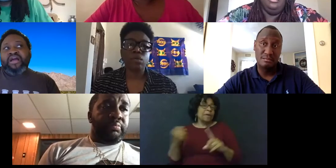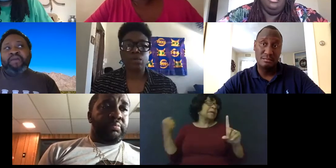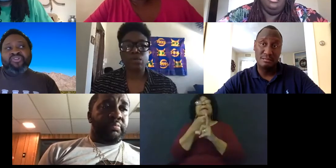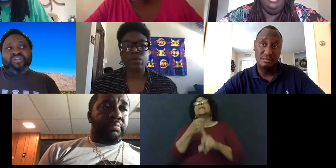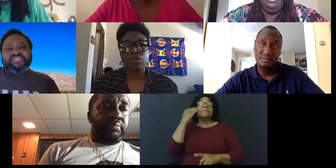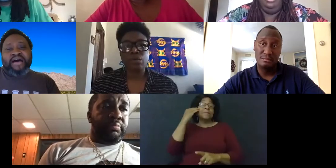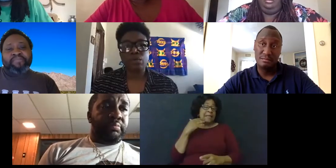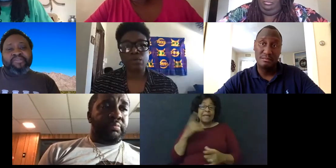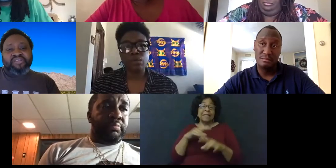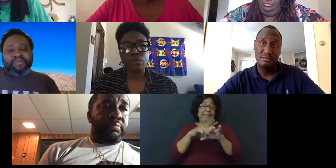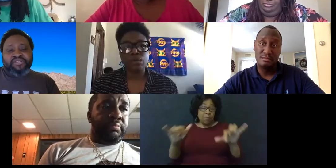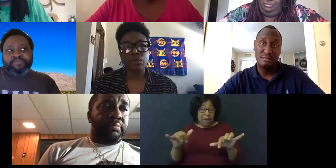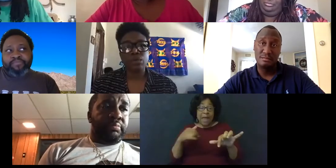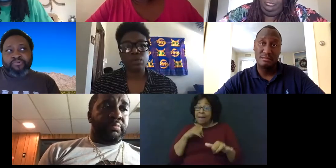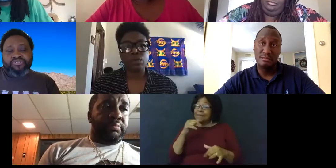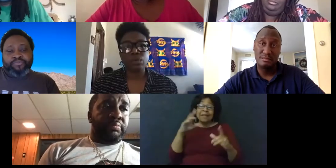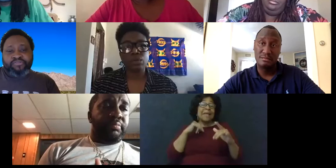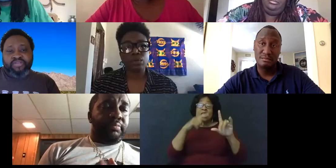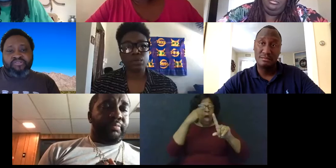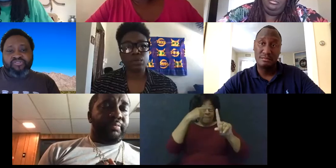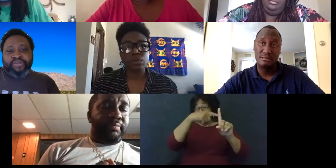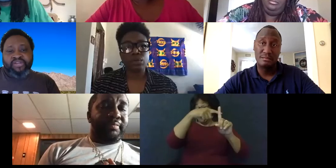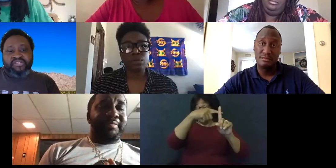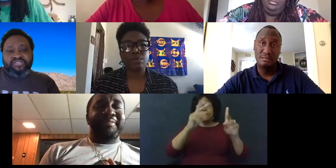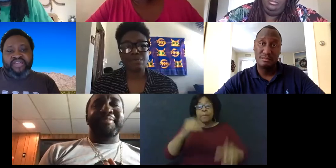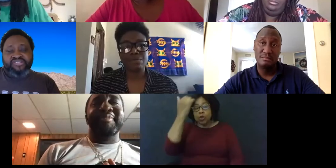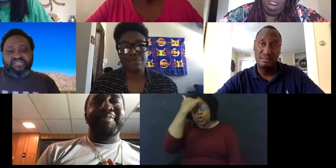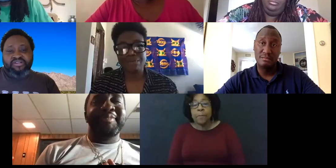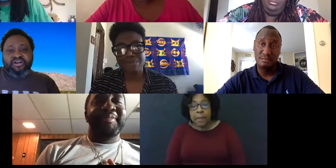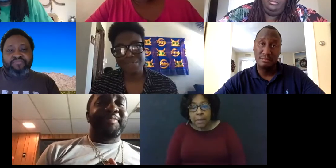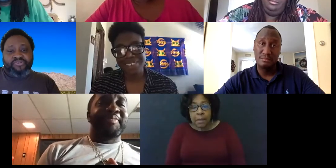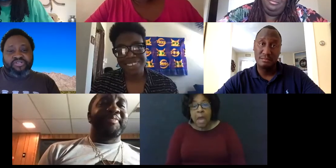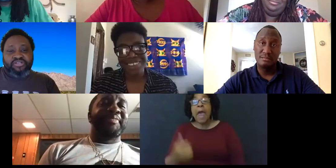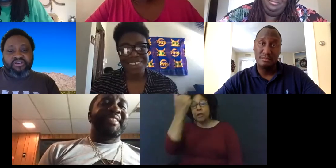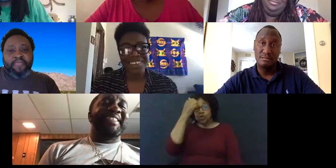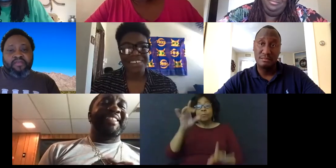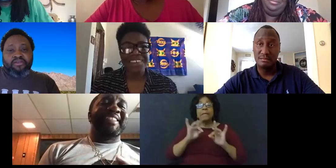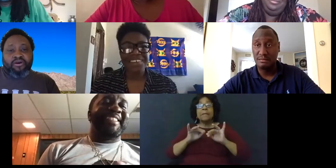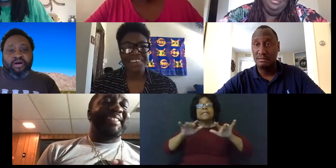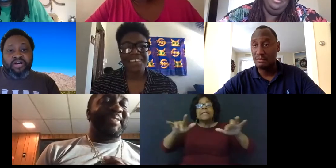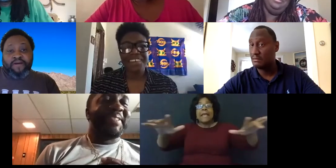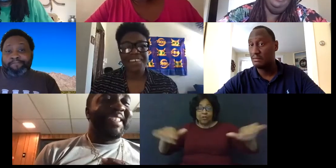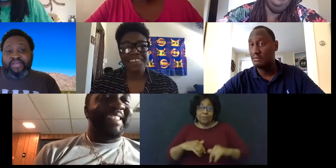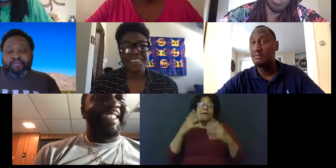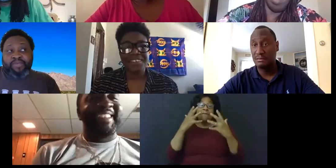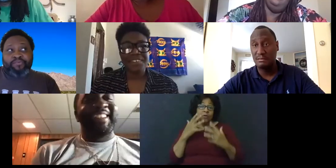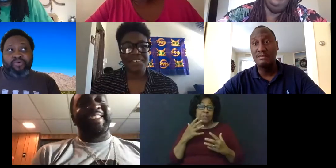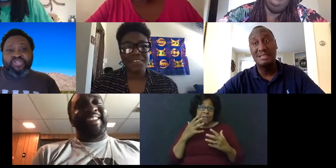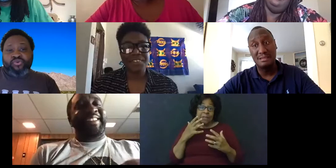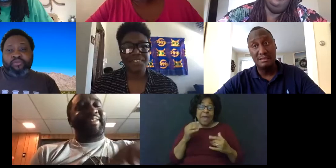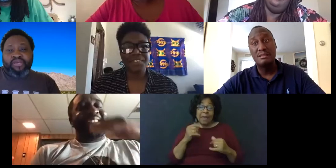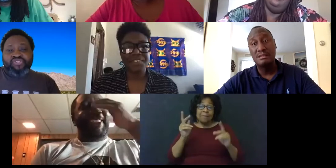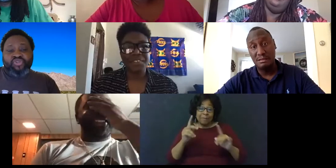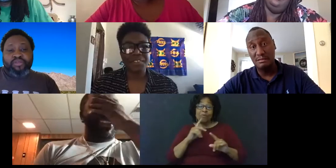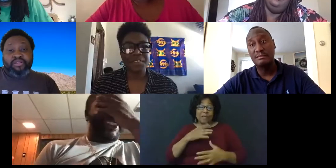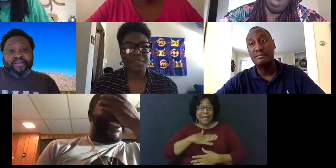me, I'm a little less optimistic, because people are stupid, and stupidity is contagious, unfortunately. You know, and people